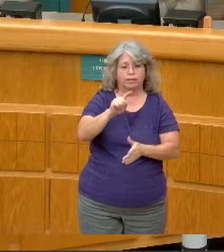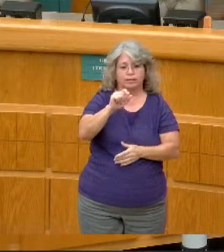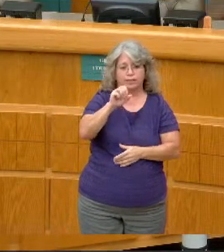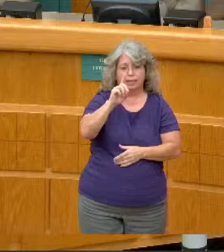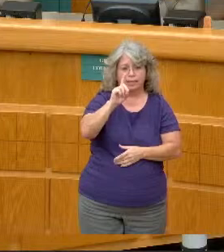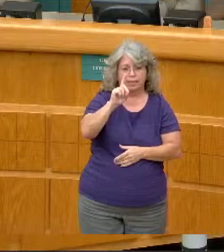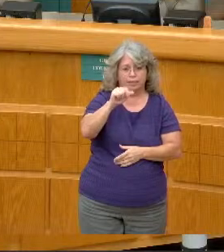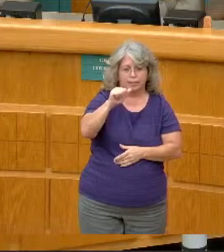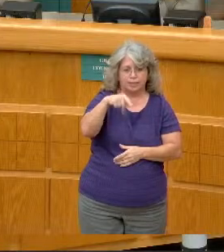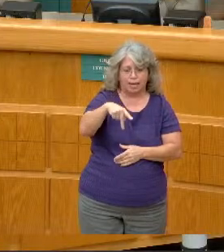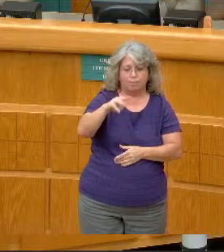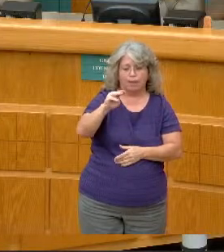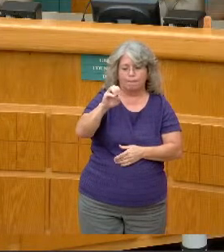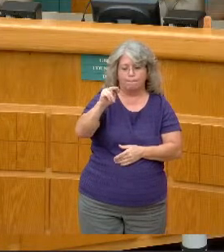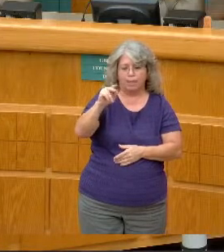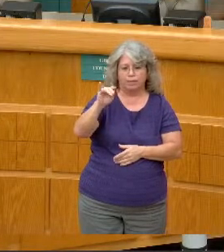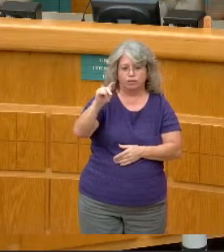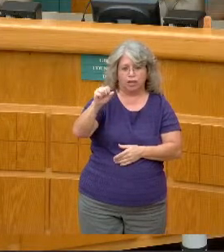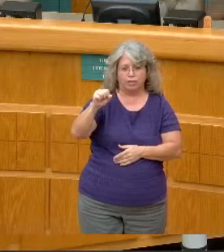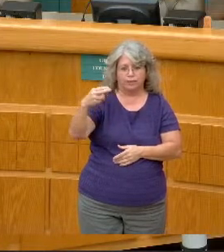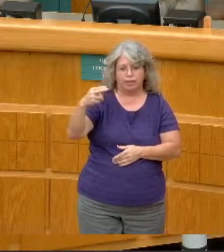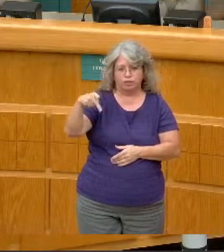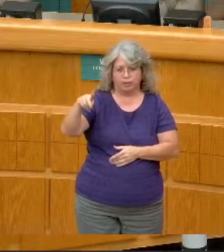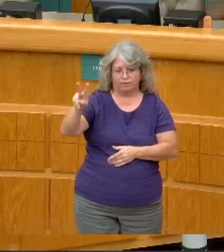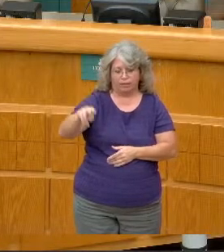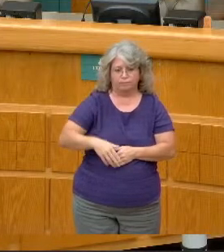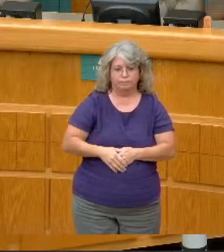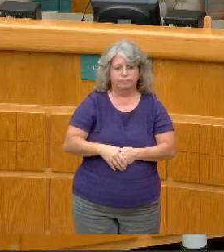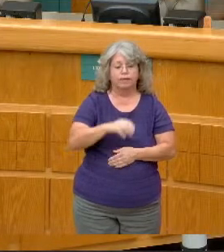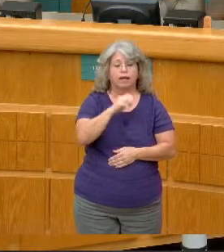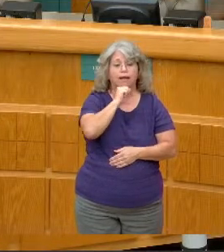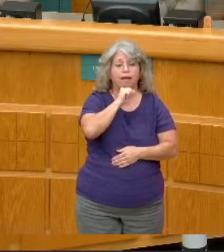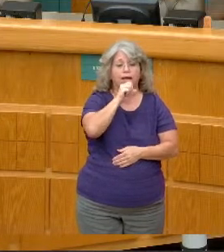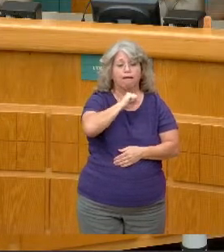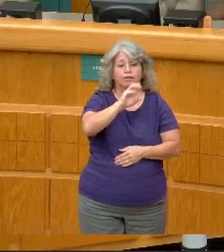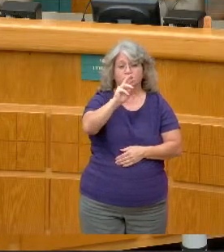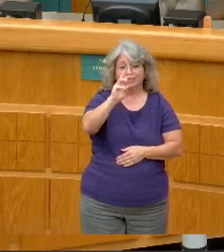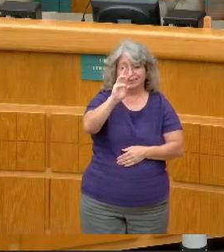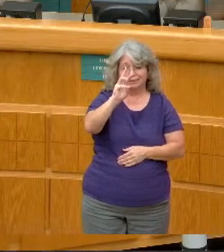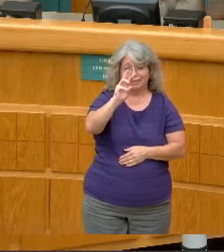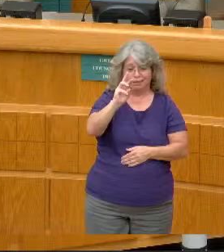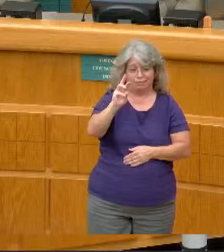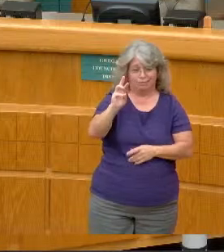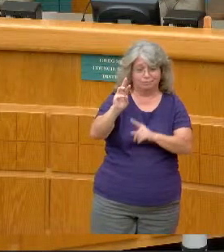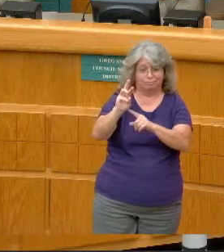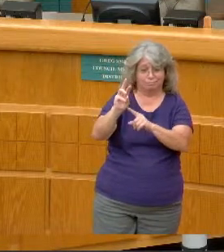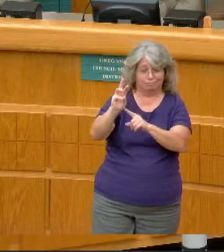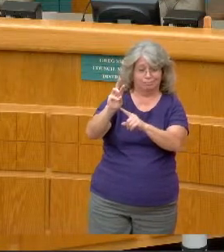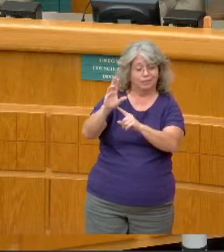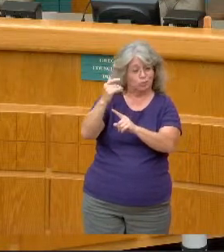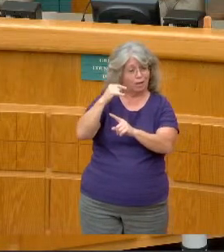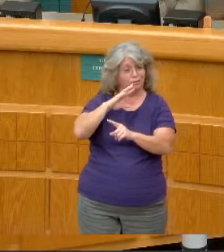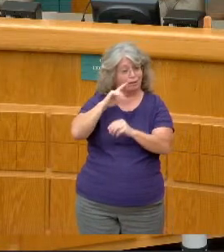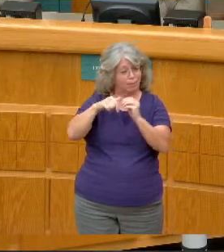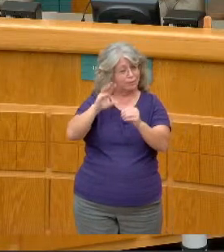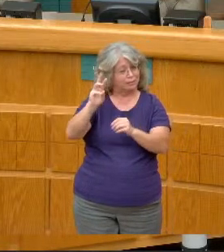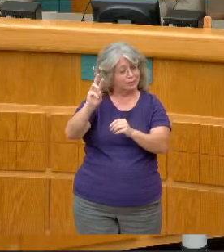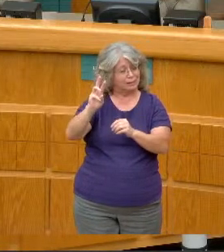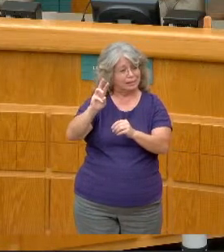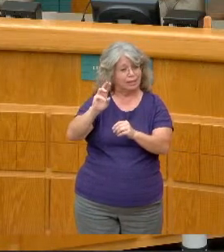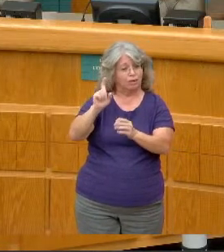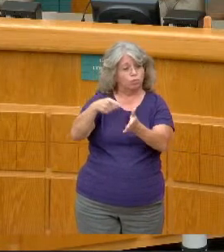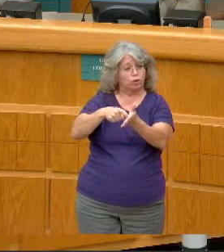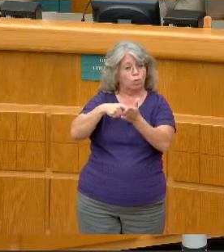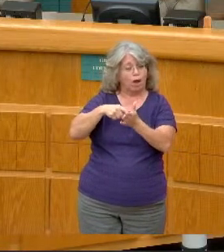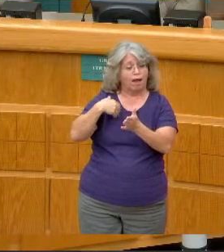the Tdap, the meningitis, and the HPV. For the 16-year-olds, and that's why I'm talking about these 16-year-olds,